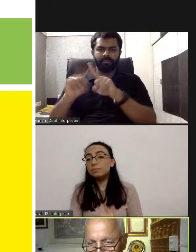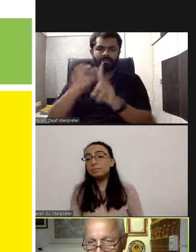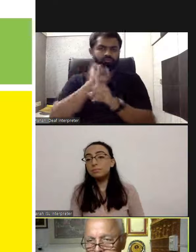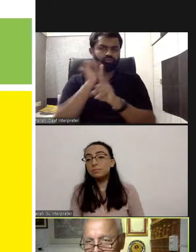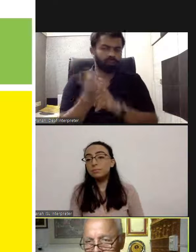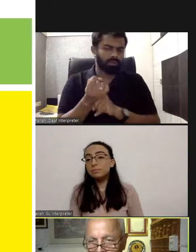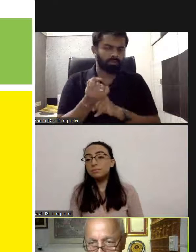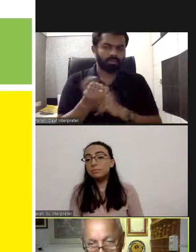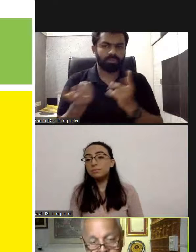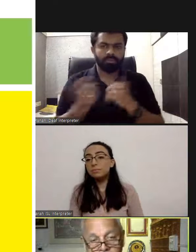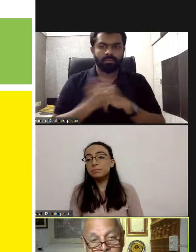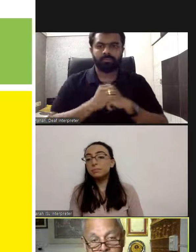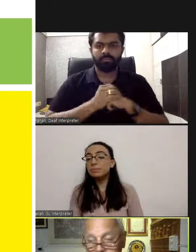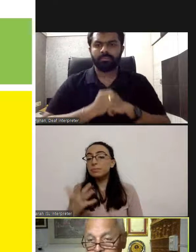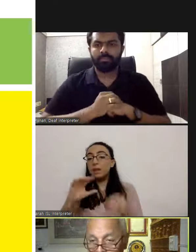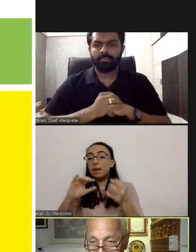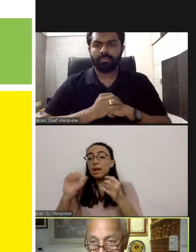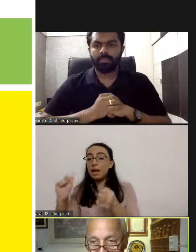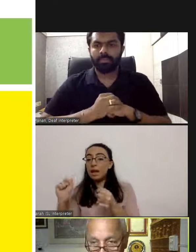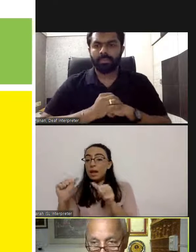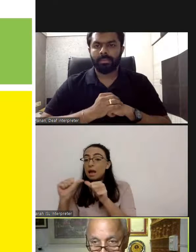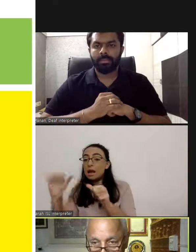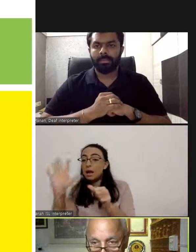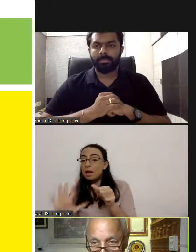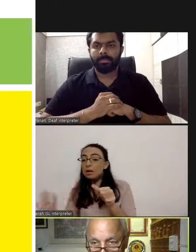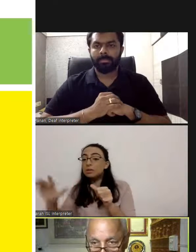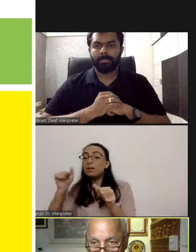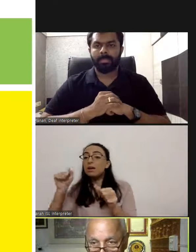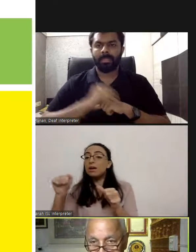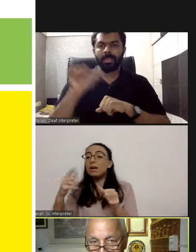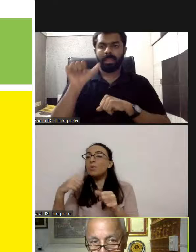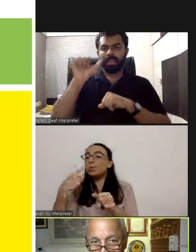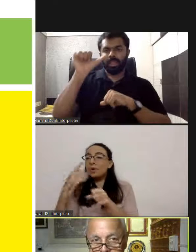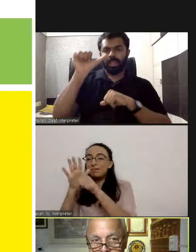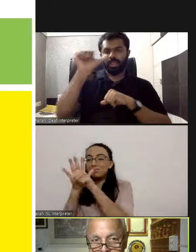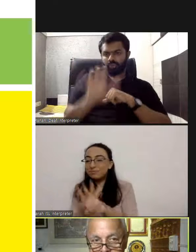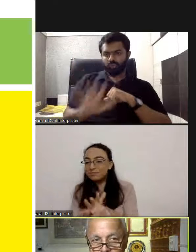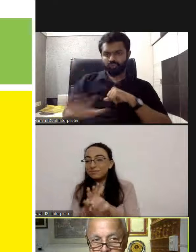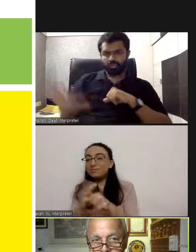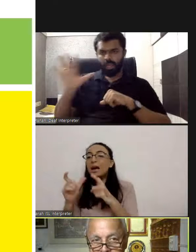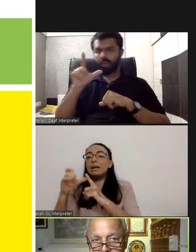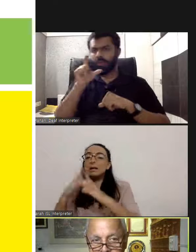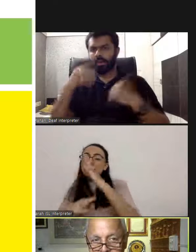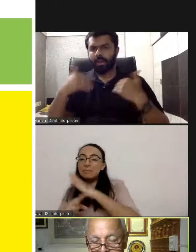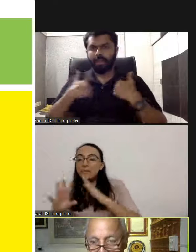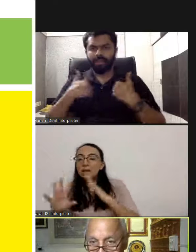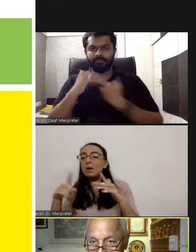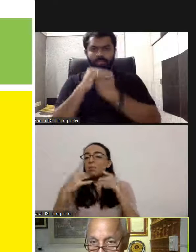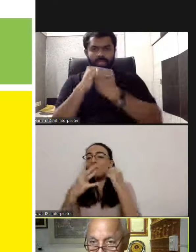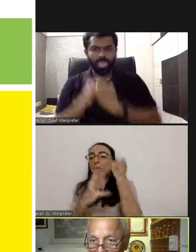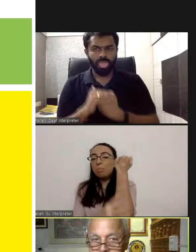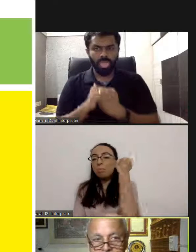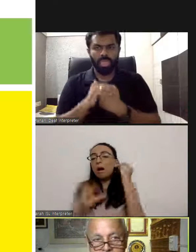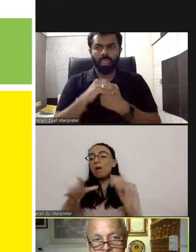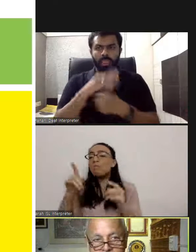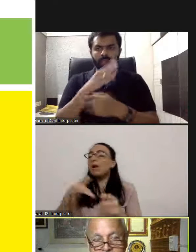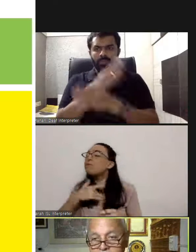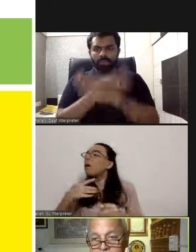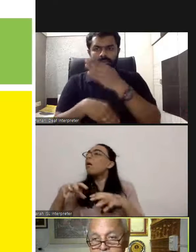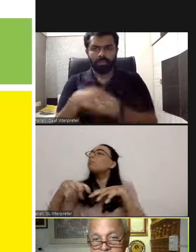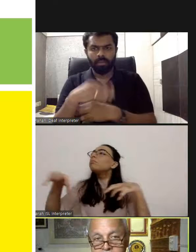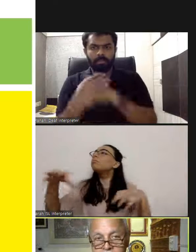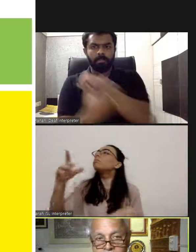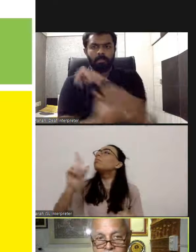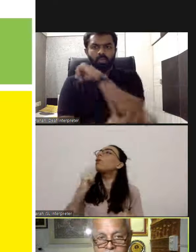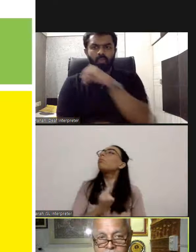in the countries in Asia where the minorities are concerned. Minorities often feel alienated.